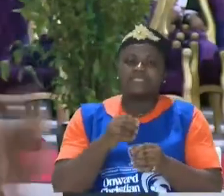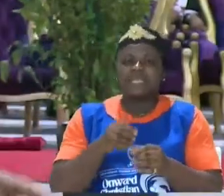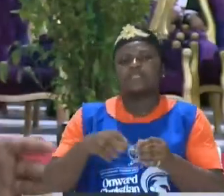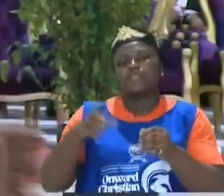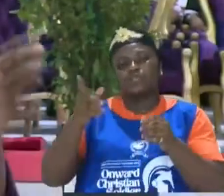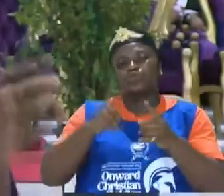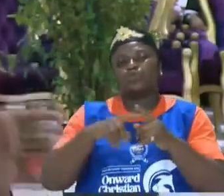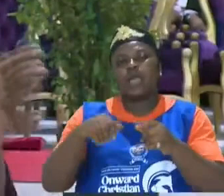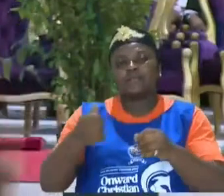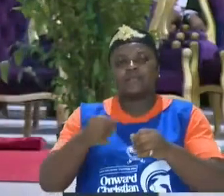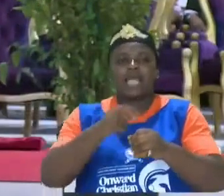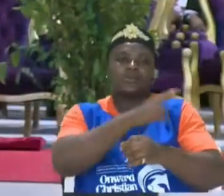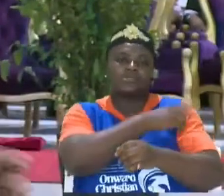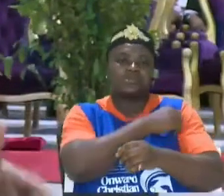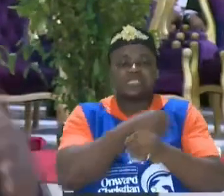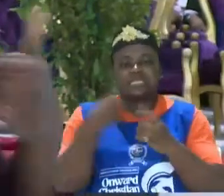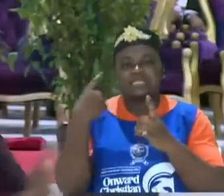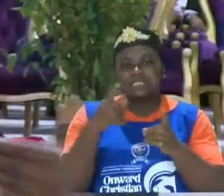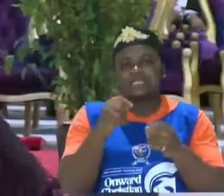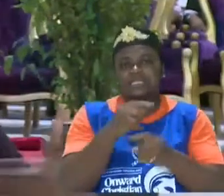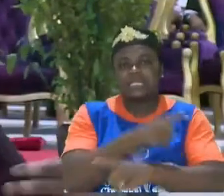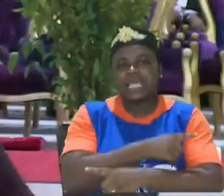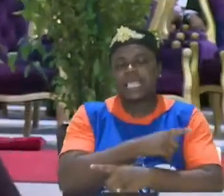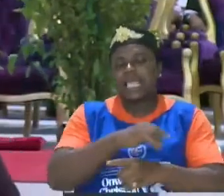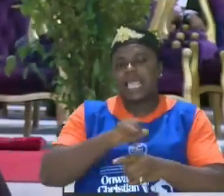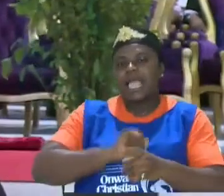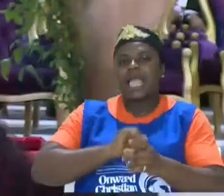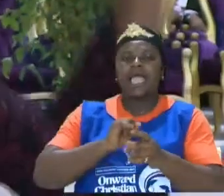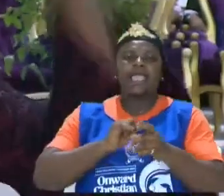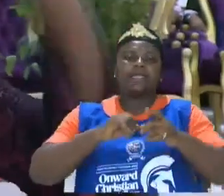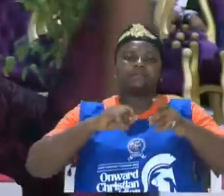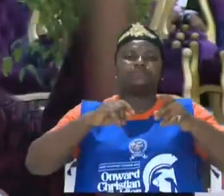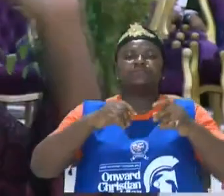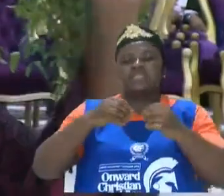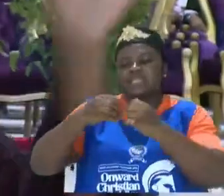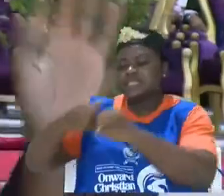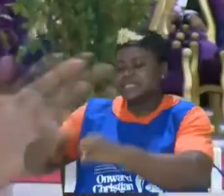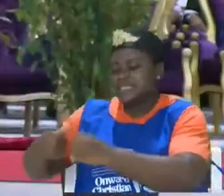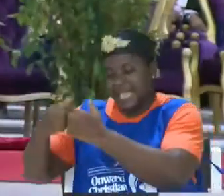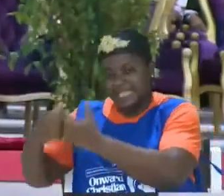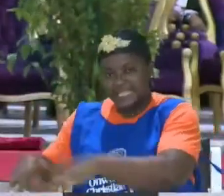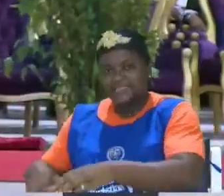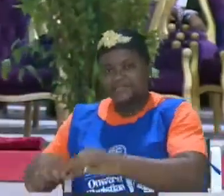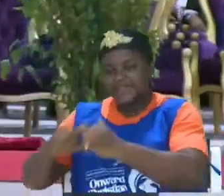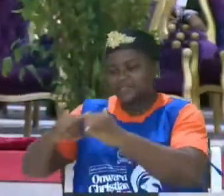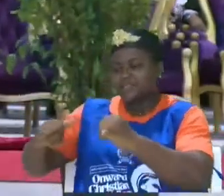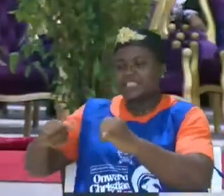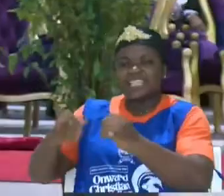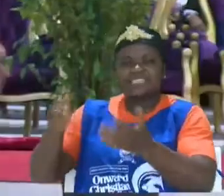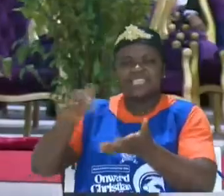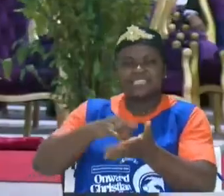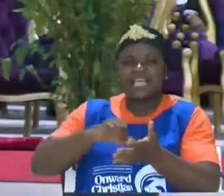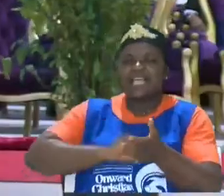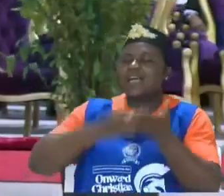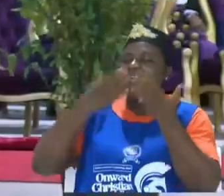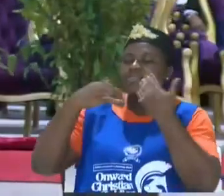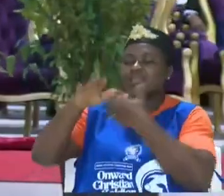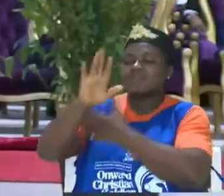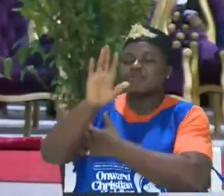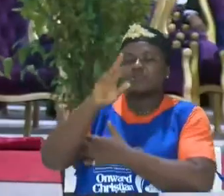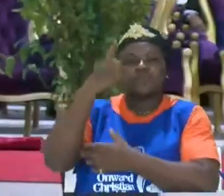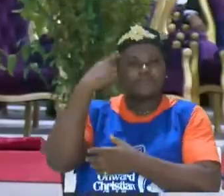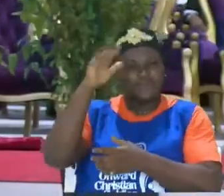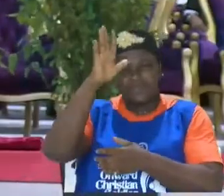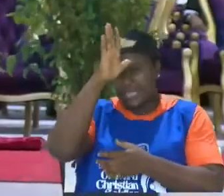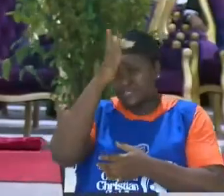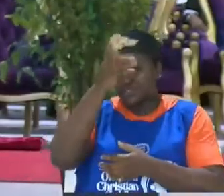I left the isolation center, the Lord fast-tracked my healing. I give God all the glory for Daddy Gio and I pray more anointing for him